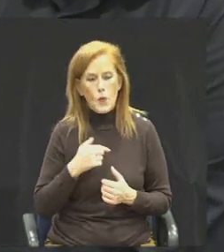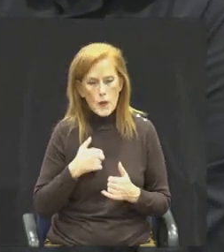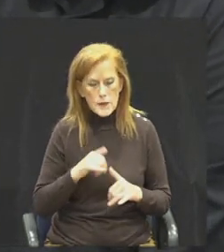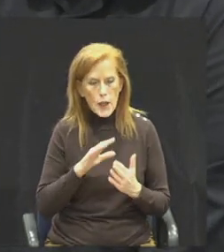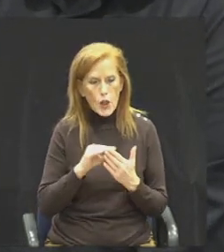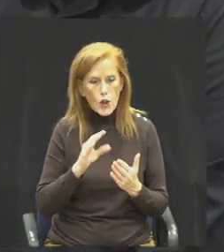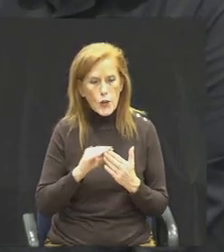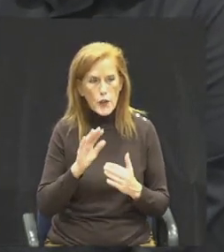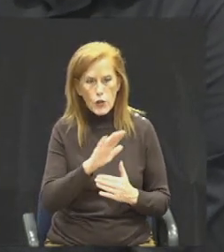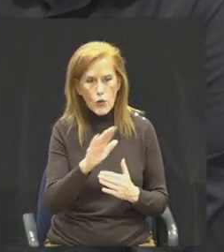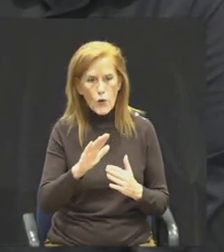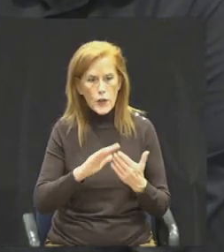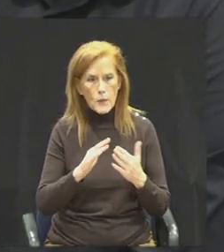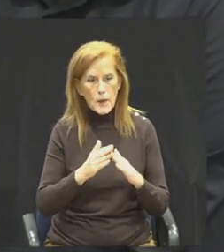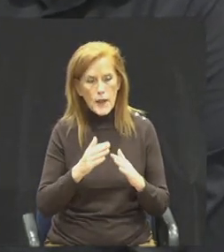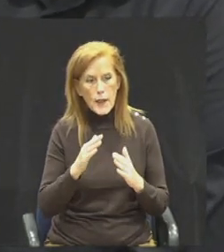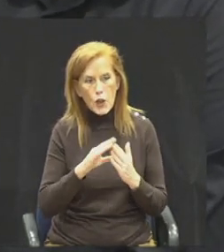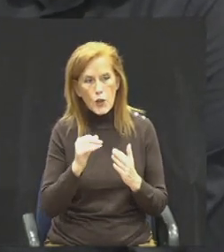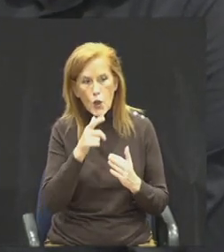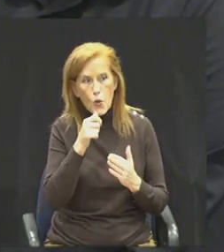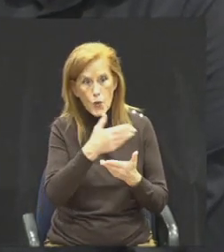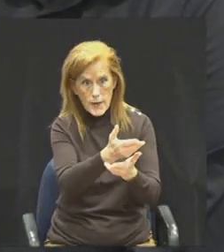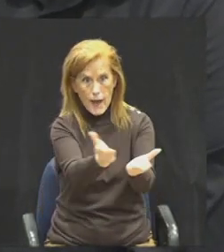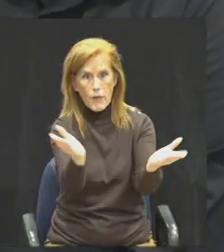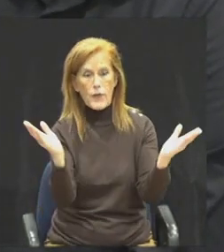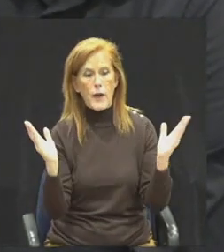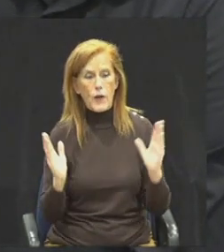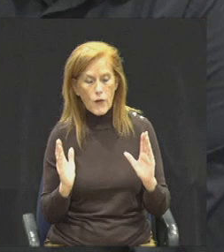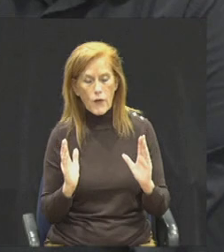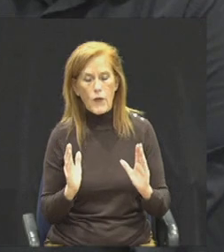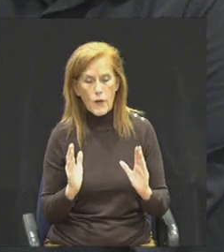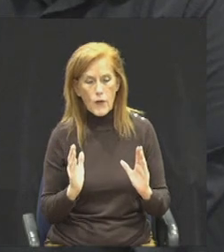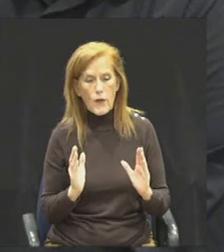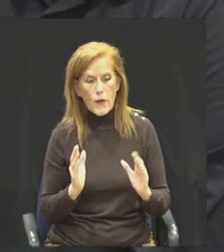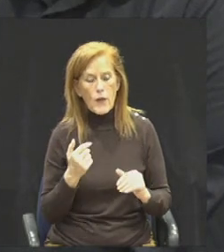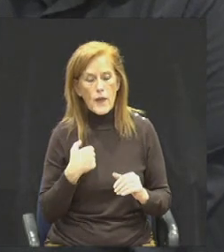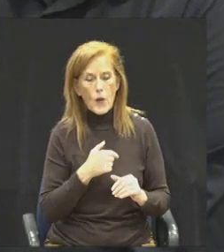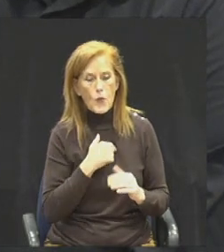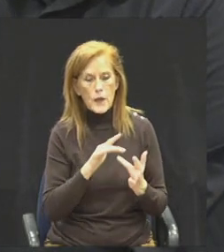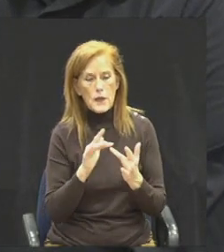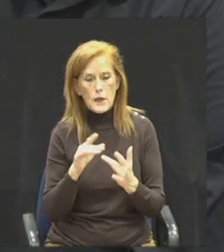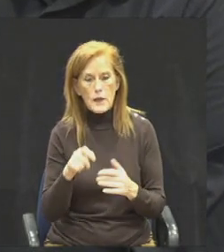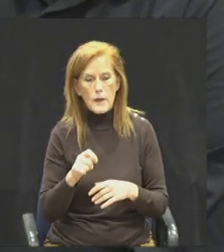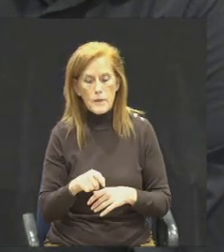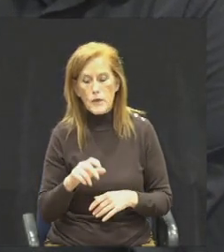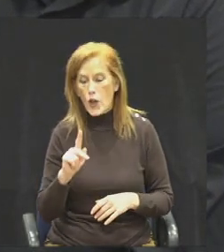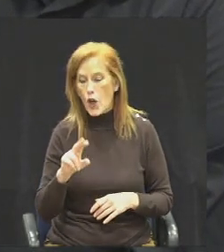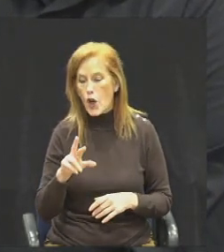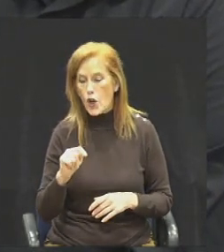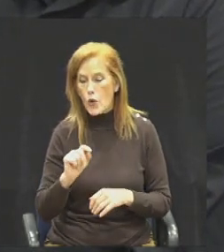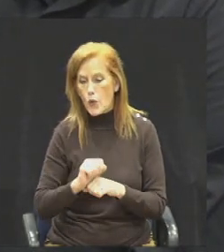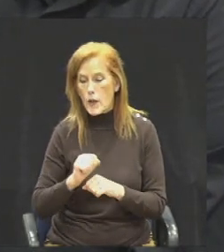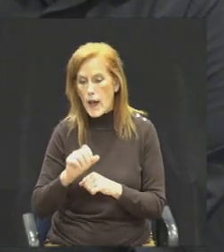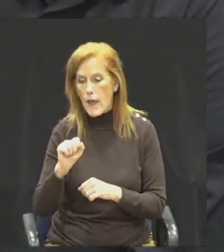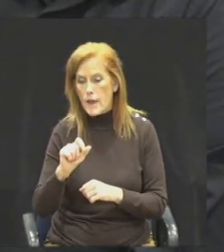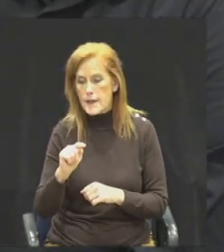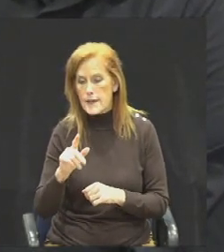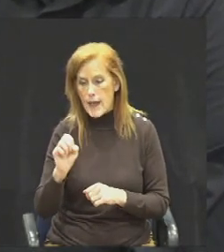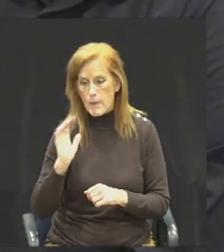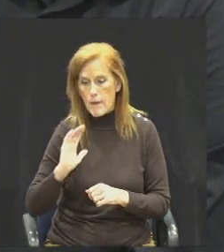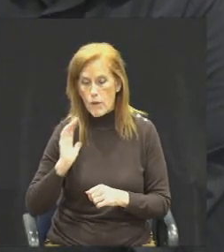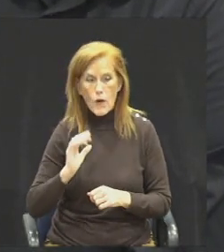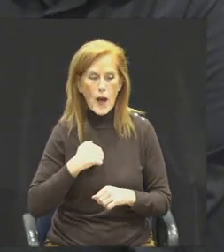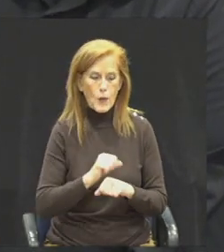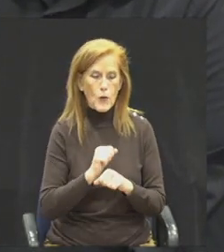learning the community and learning who's out there. And, you know, Kurt worked at the state before. I worked for a